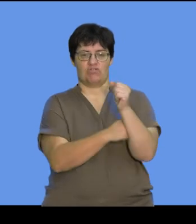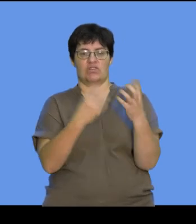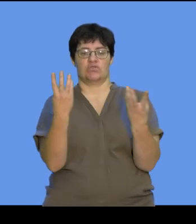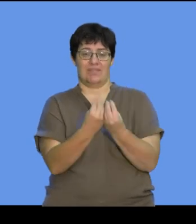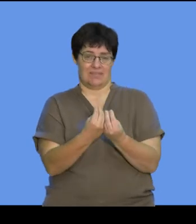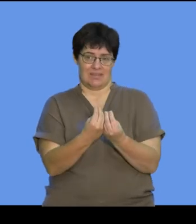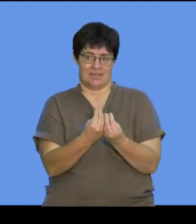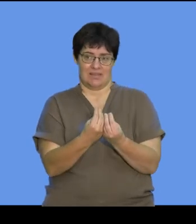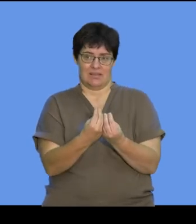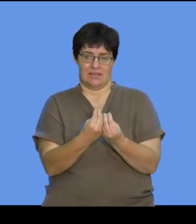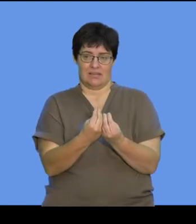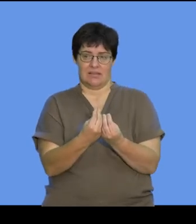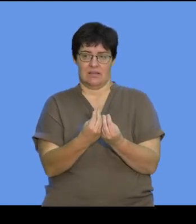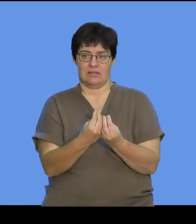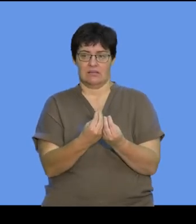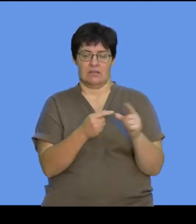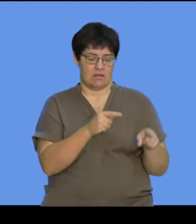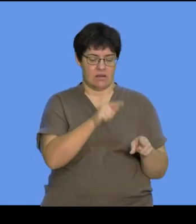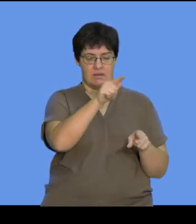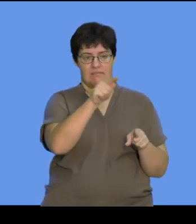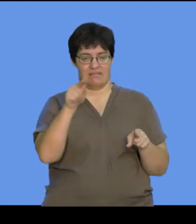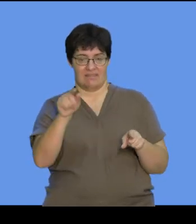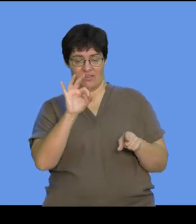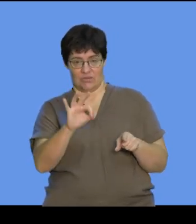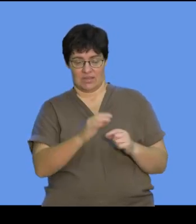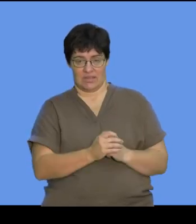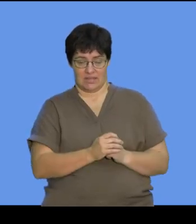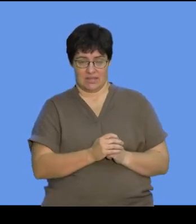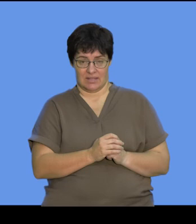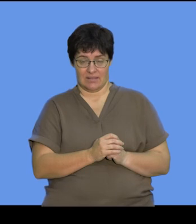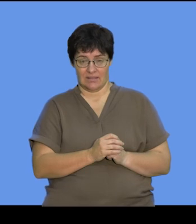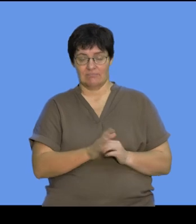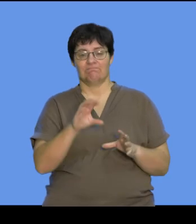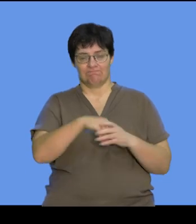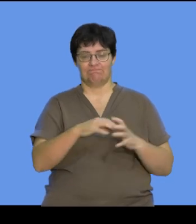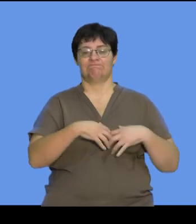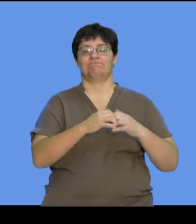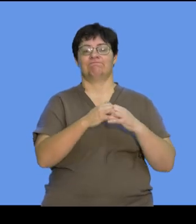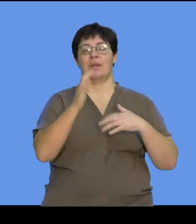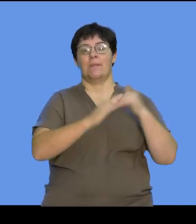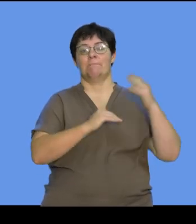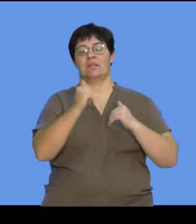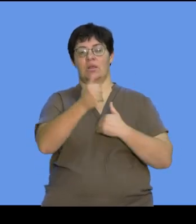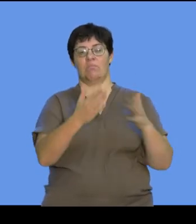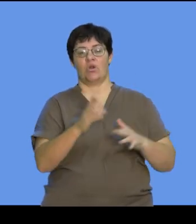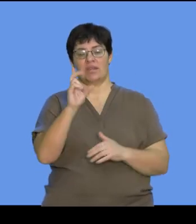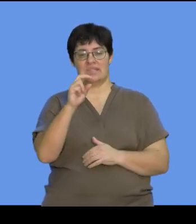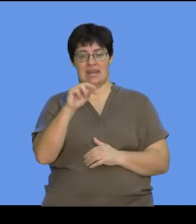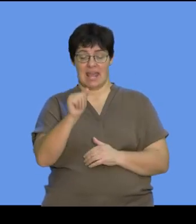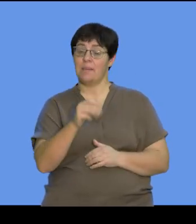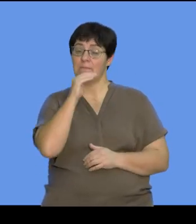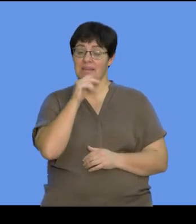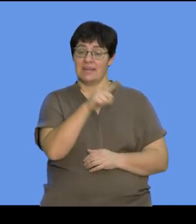these 3 structures together. And as I mentioned, if we look at these 3 structures, it's the 3 components that make up the building block of